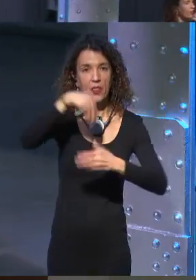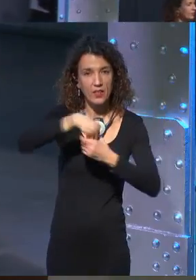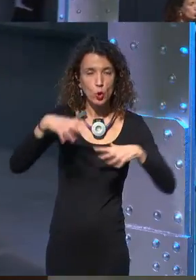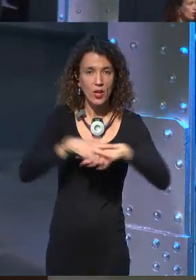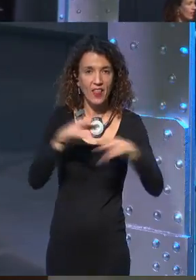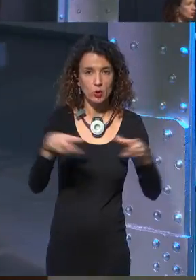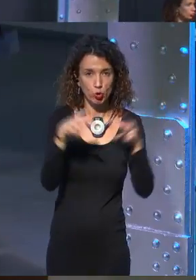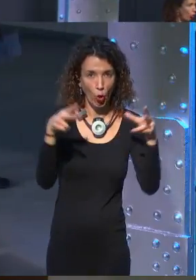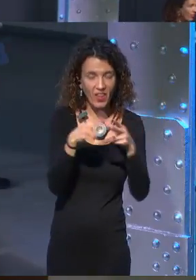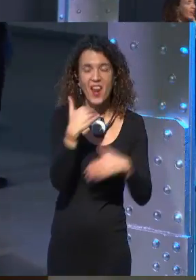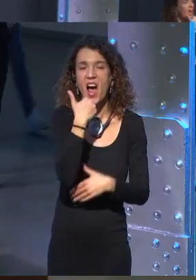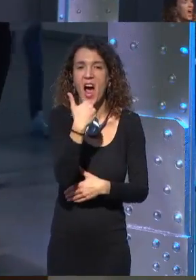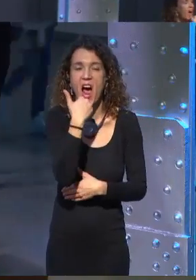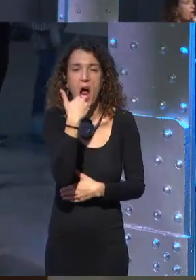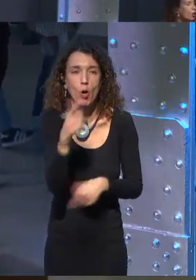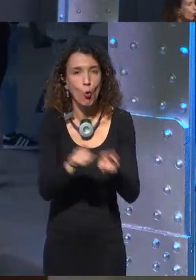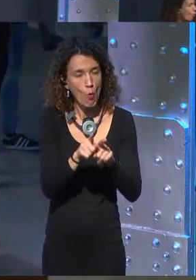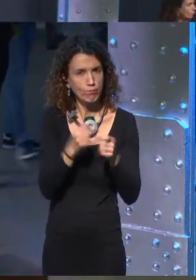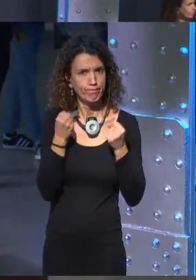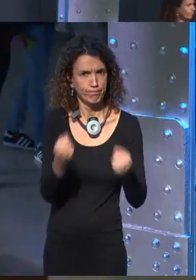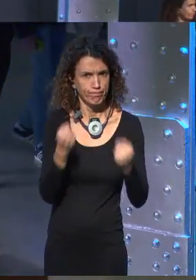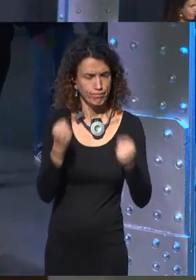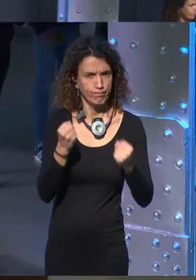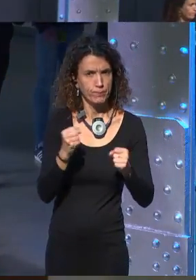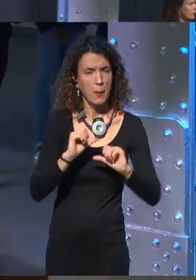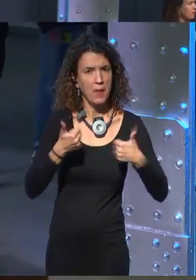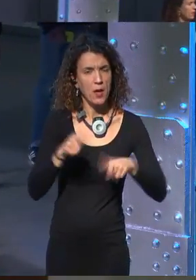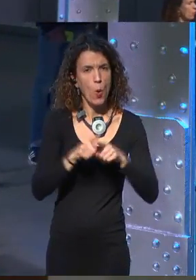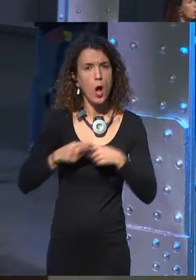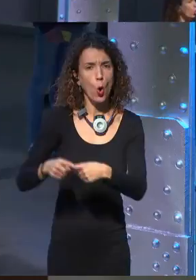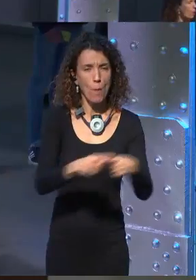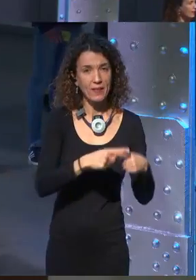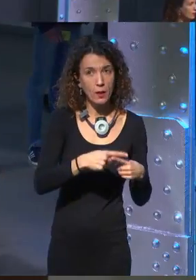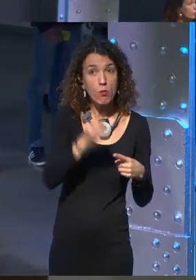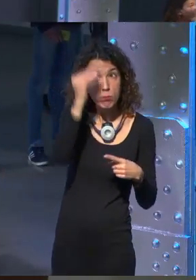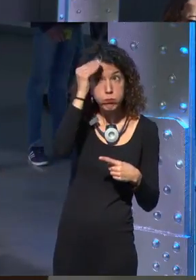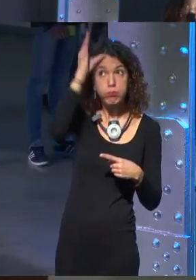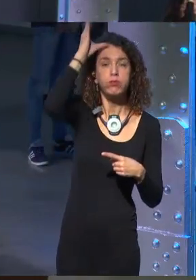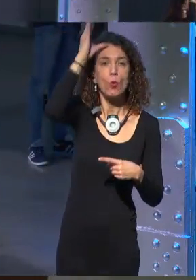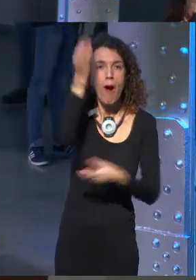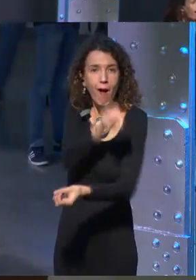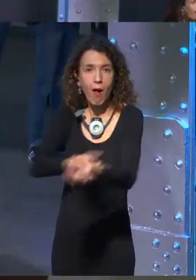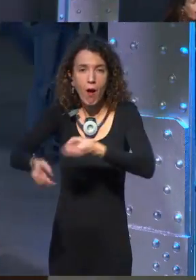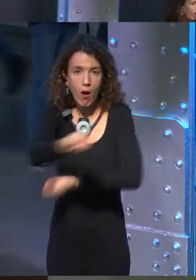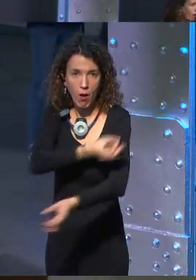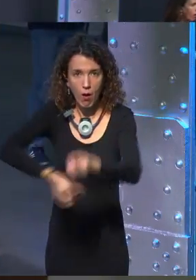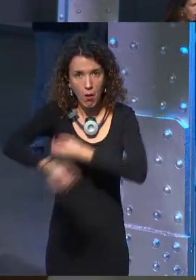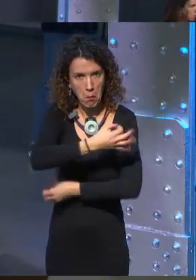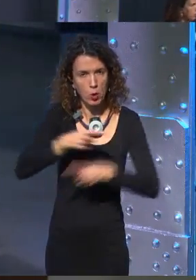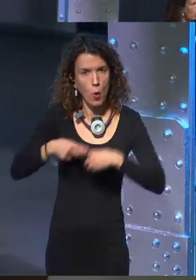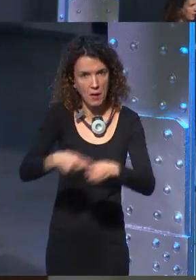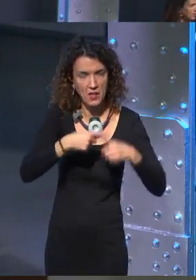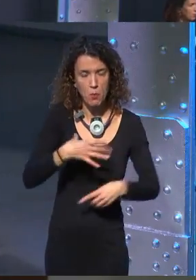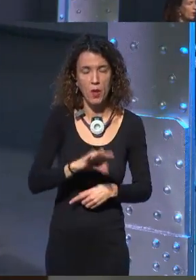really powerful. Because then you can start sharing what you know. And formally or informally, you start serving as a mentor to others